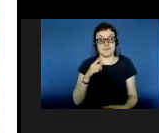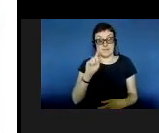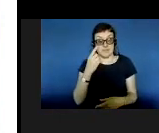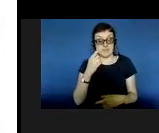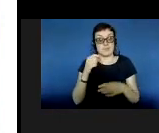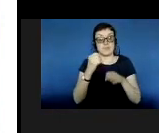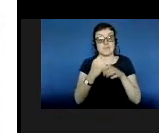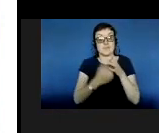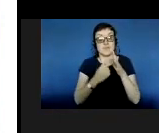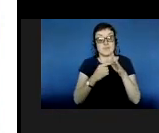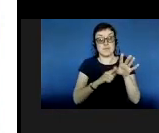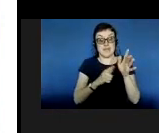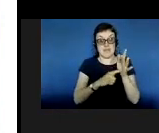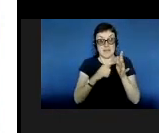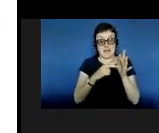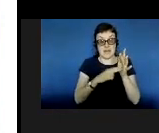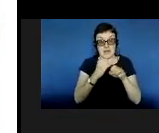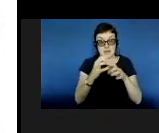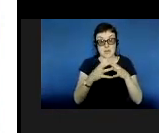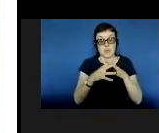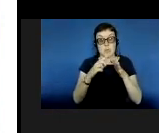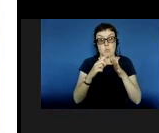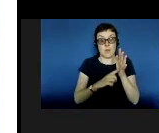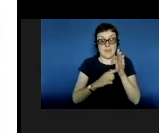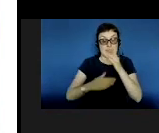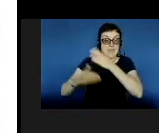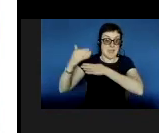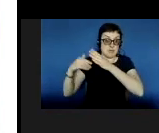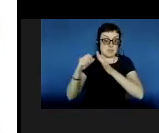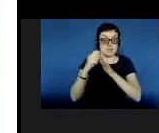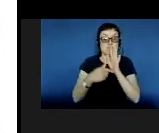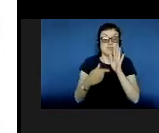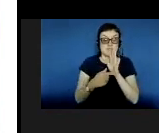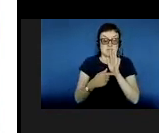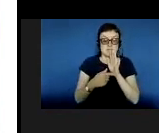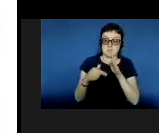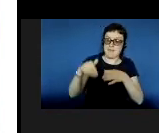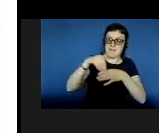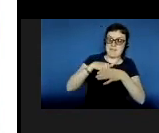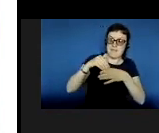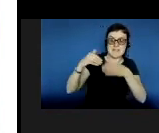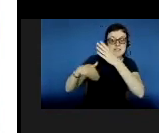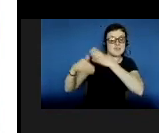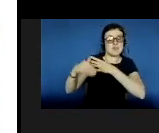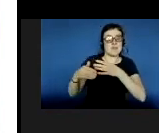And this was a collaborative project that aimed to engage local people with the history of Graylingwell Hospital in Chichester.